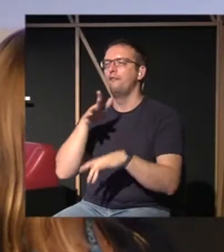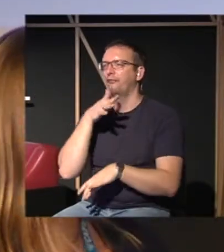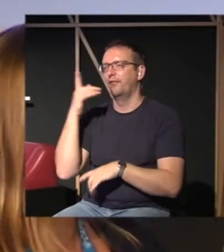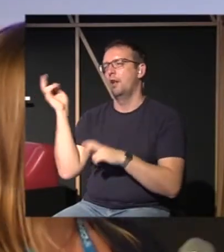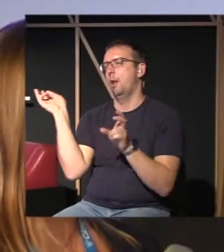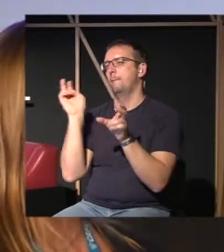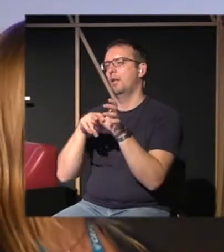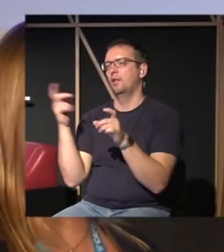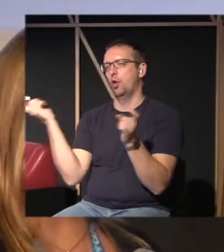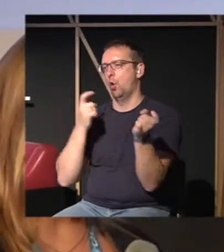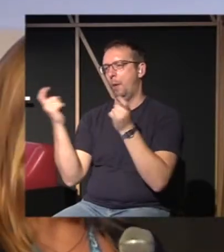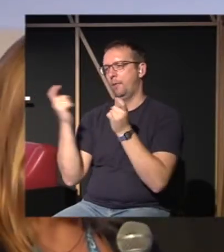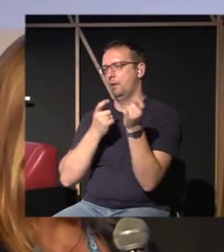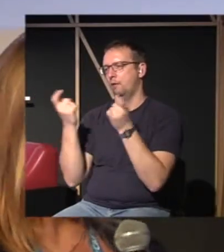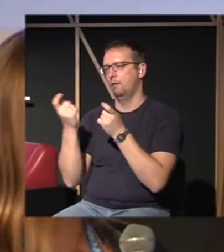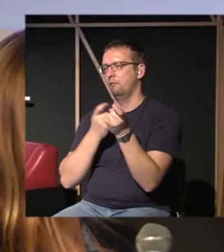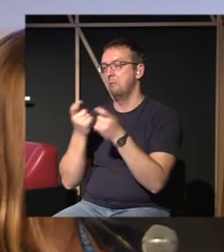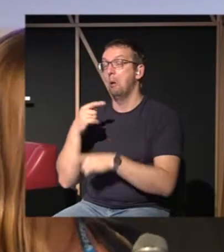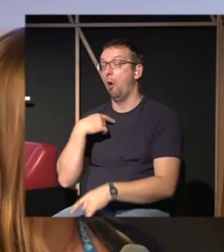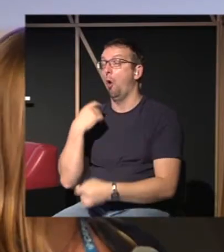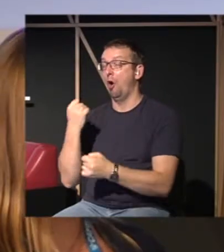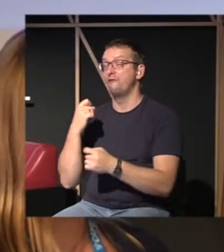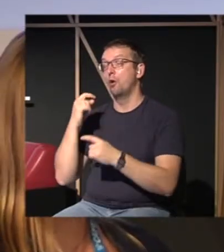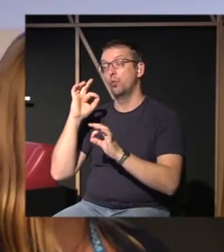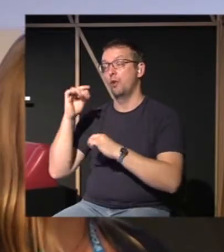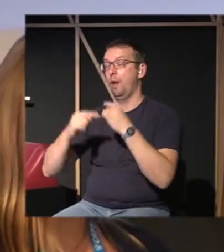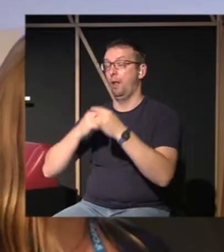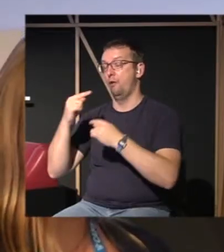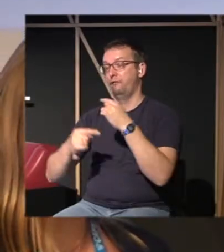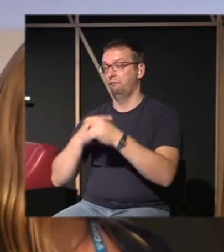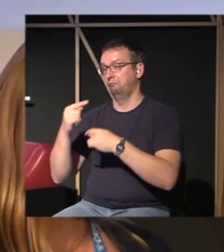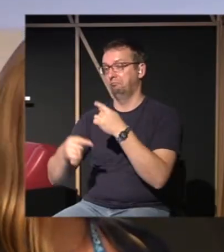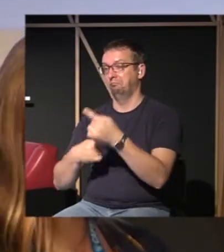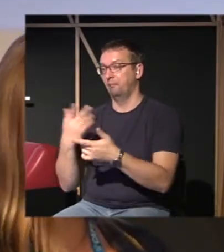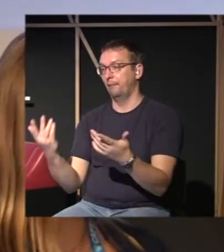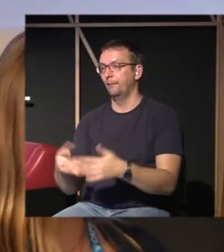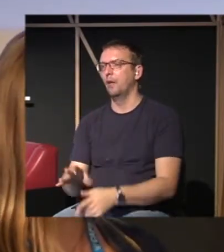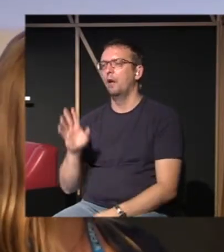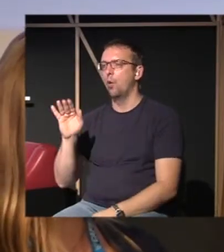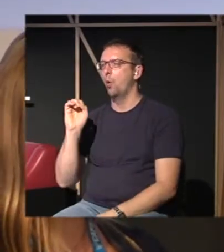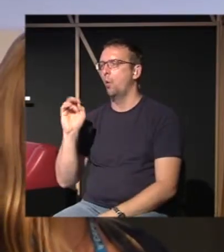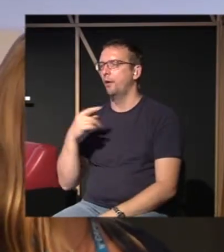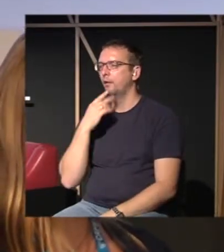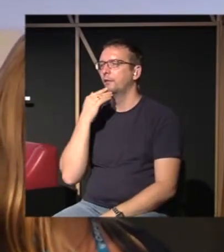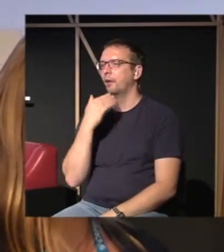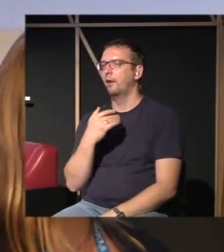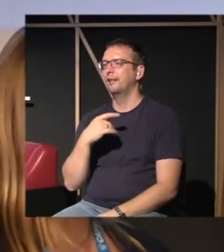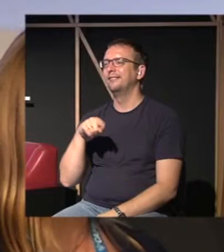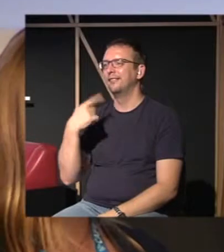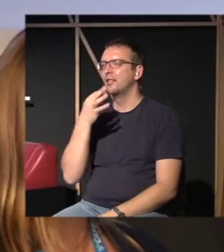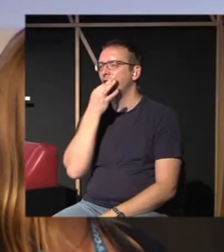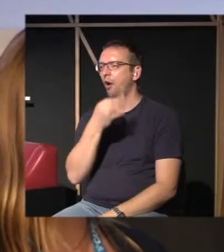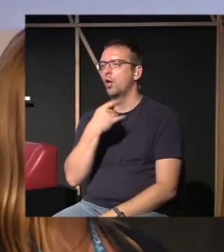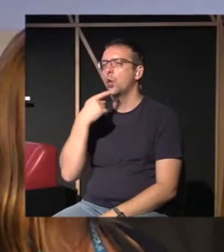appointed Disability Access Officer in Russia, and you've been a long-time supporter of Cafe and our works. Russia, in last season's Cafe